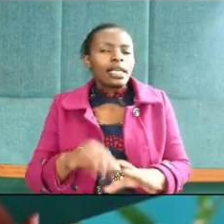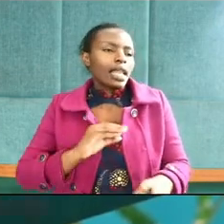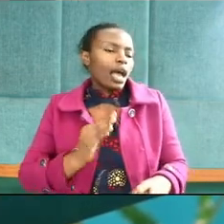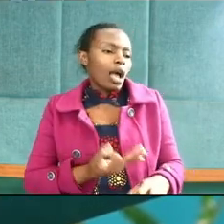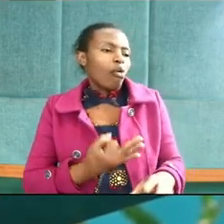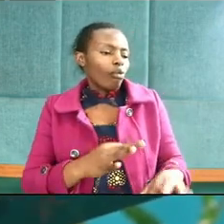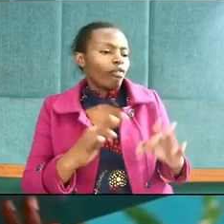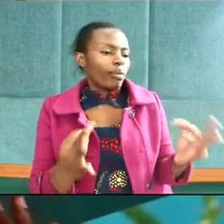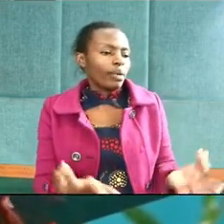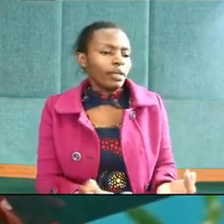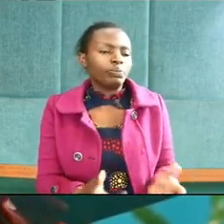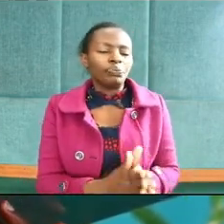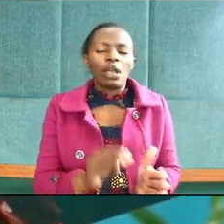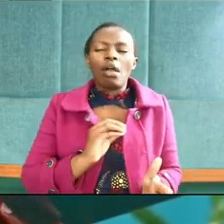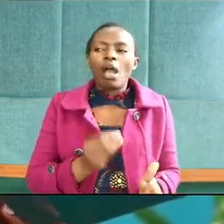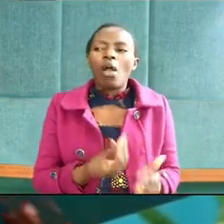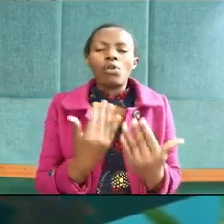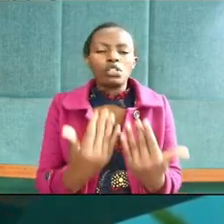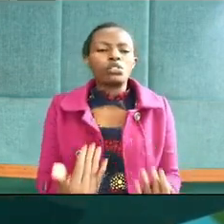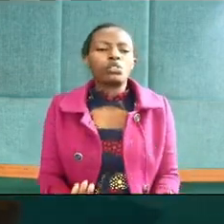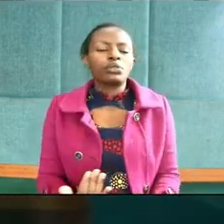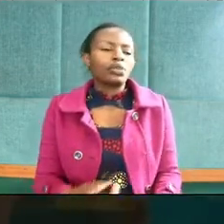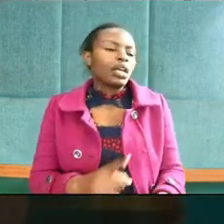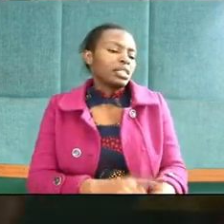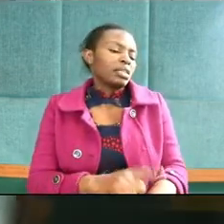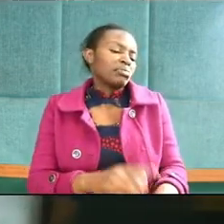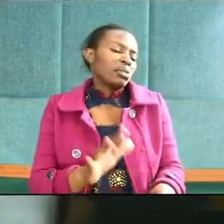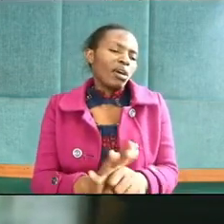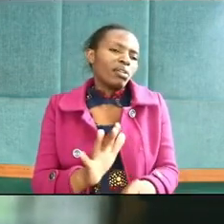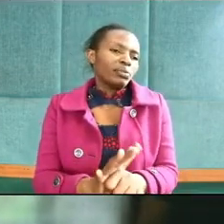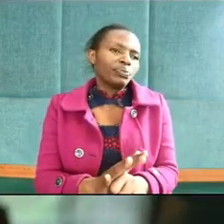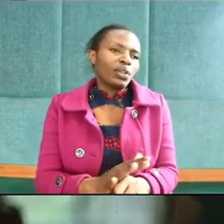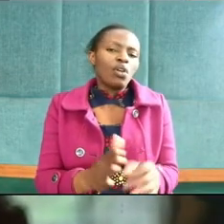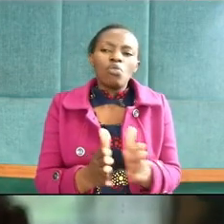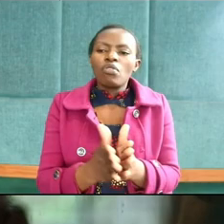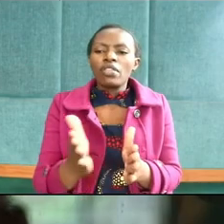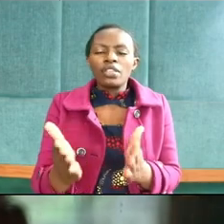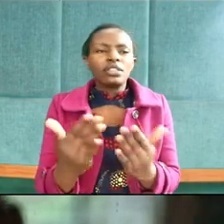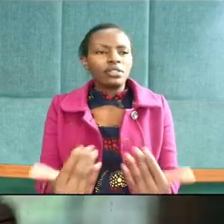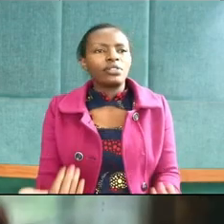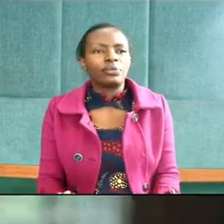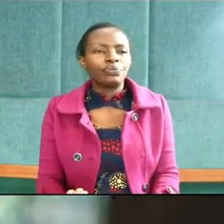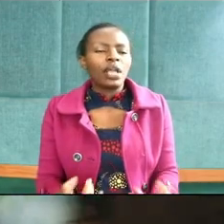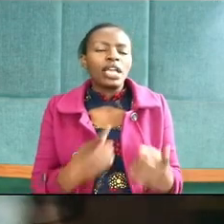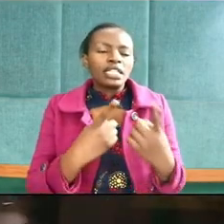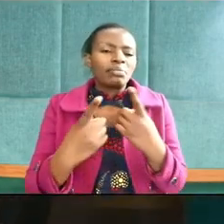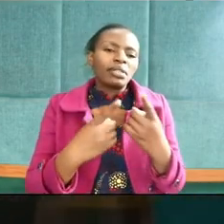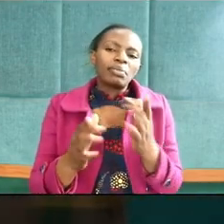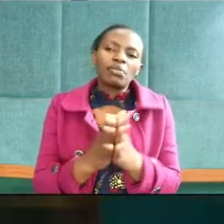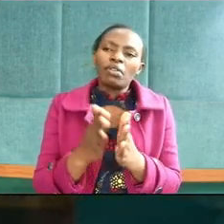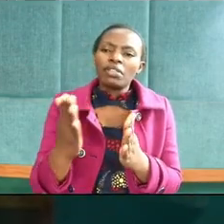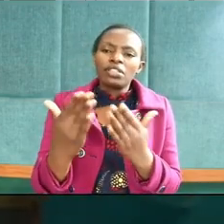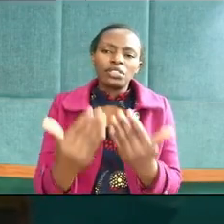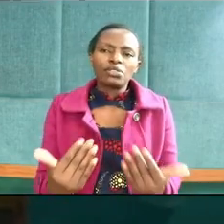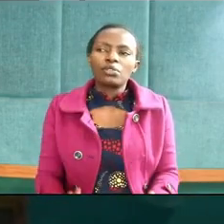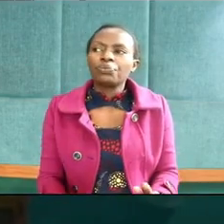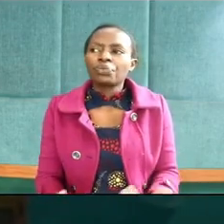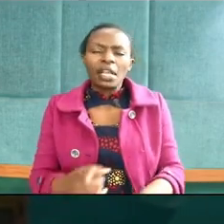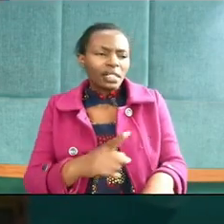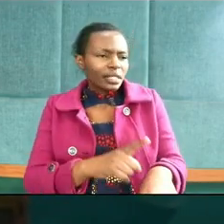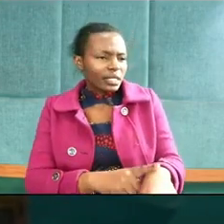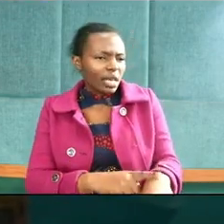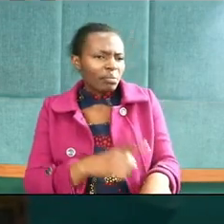children. You spend more time with them. You spend a little more interactions with them. And therefore, as